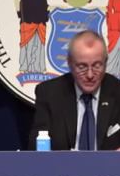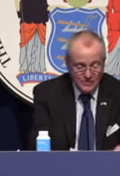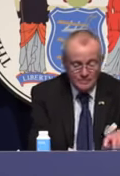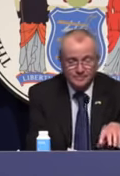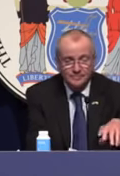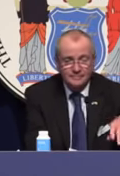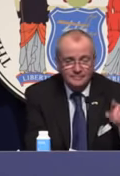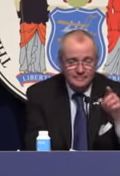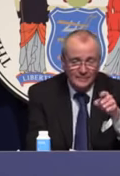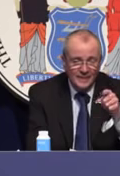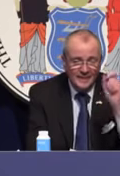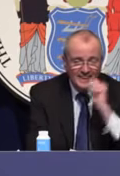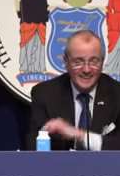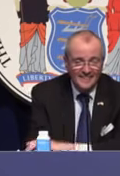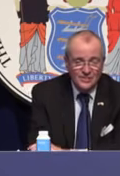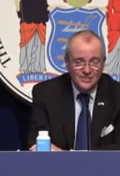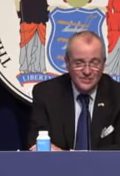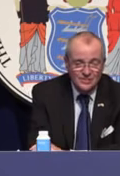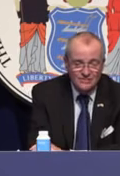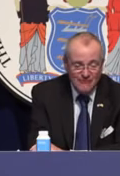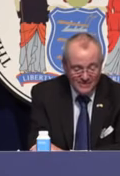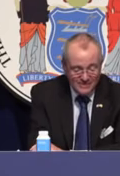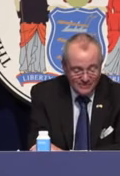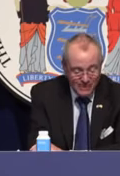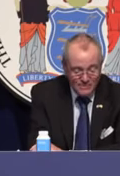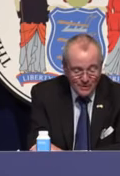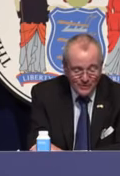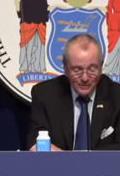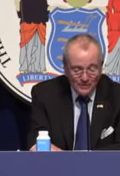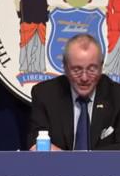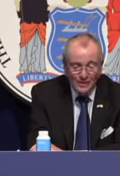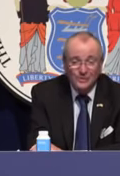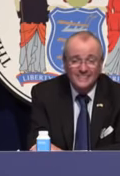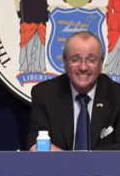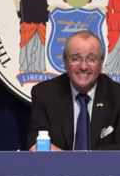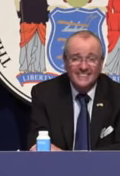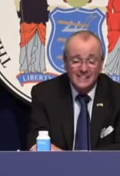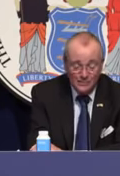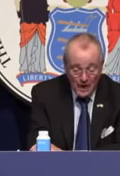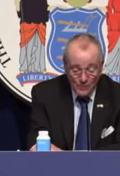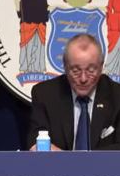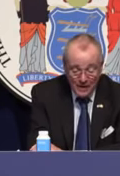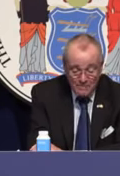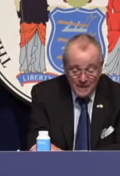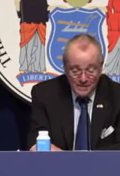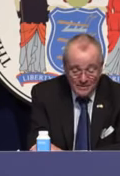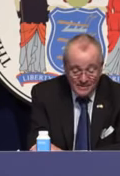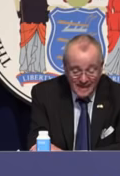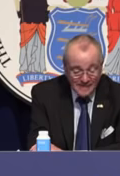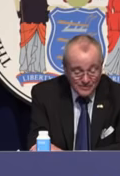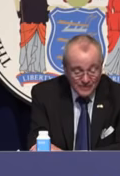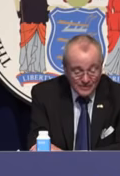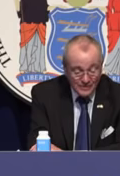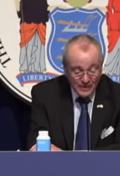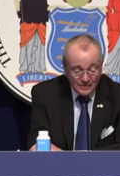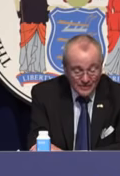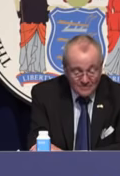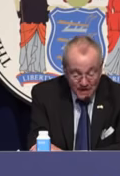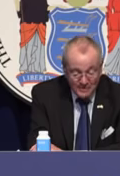we've lost. This is Raymond Ray Bullis of Freehold. Ray was a Bayonne native,